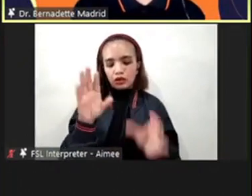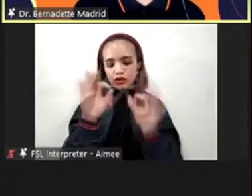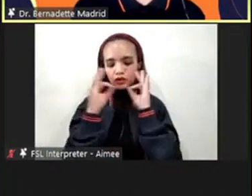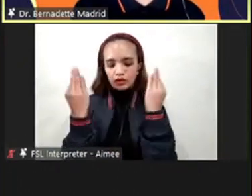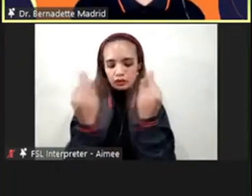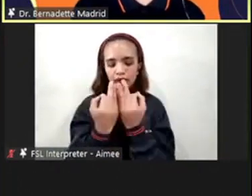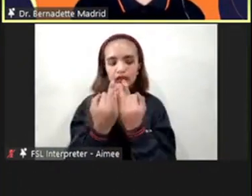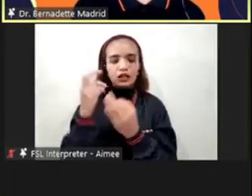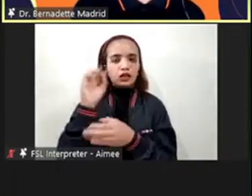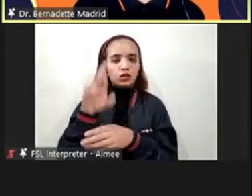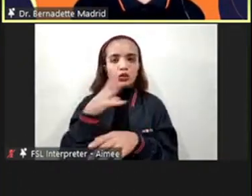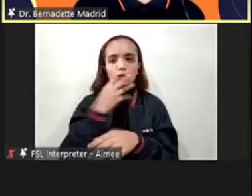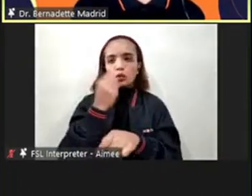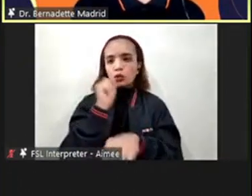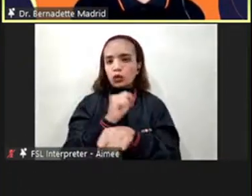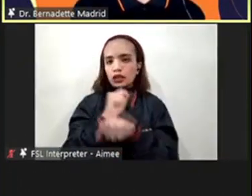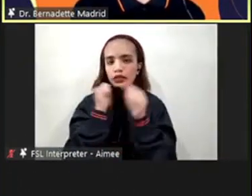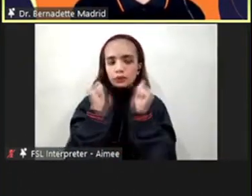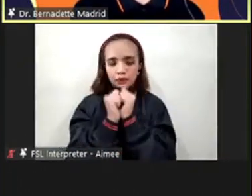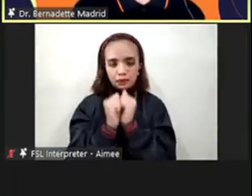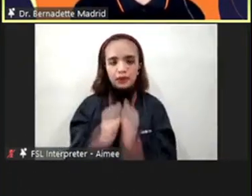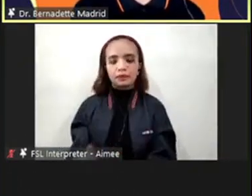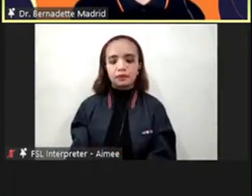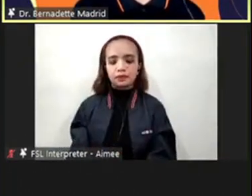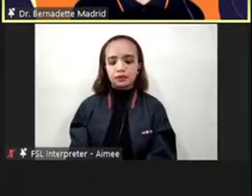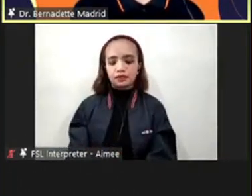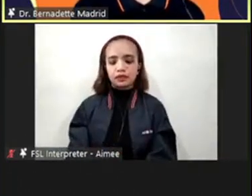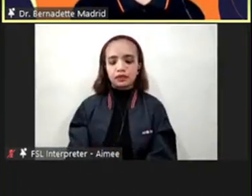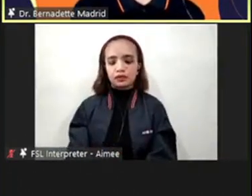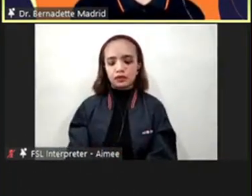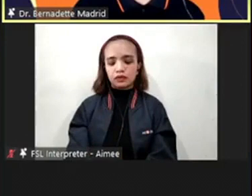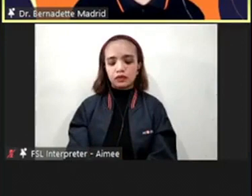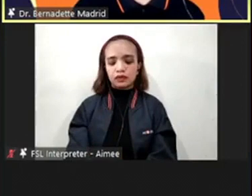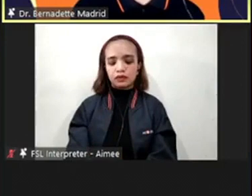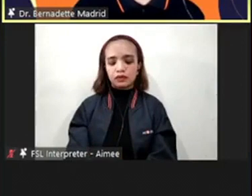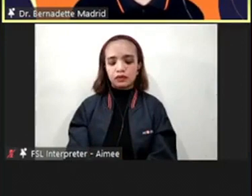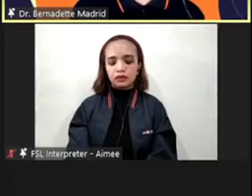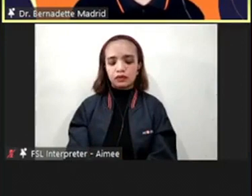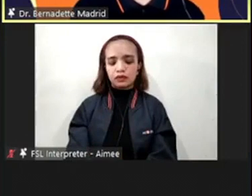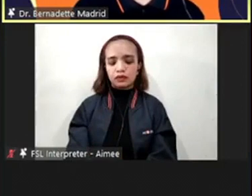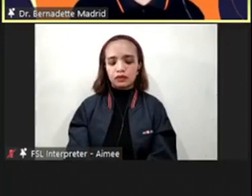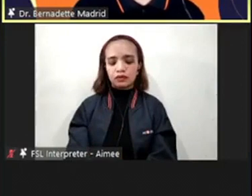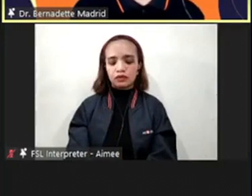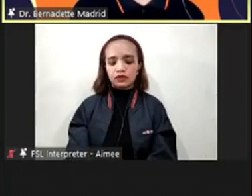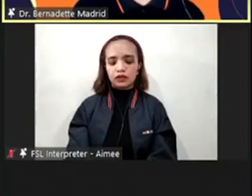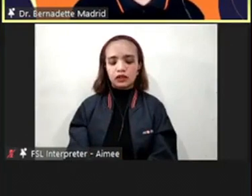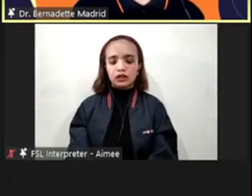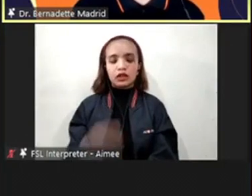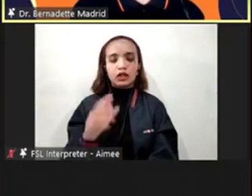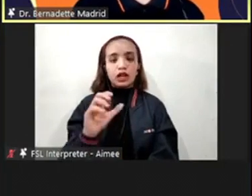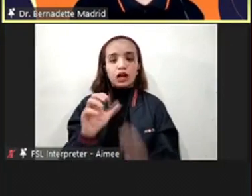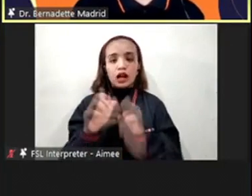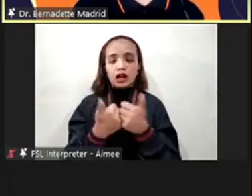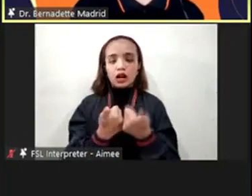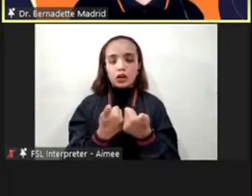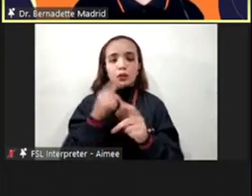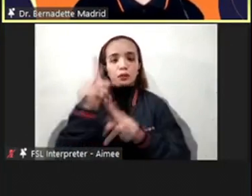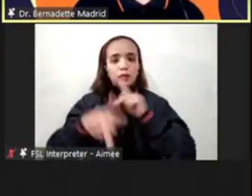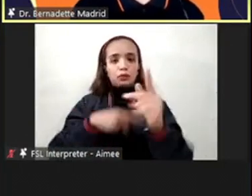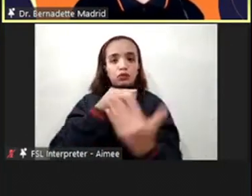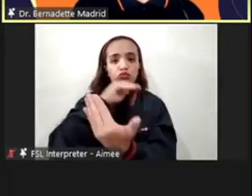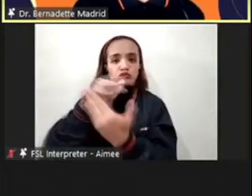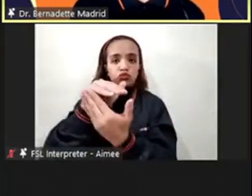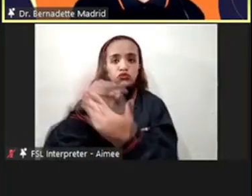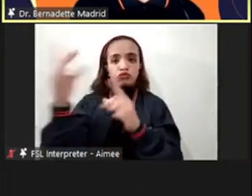your coworker. So how do you then prevent people from getting COVID in the